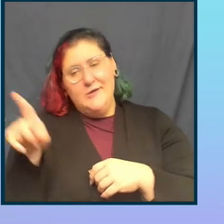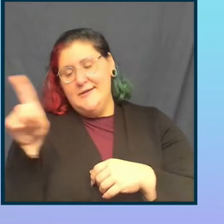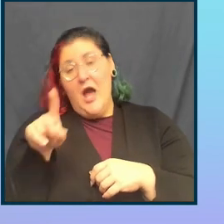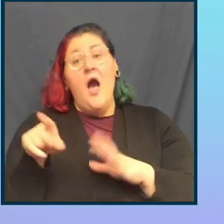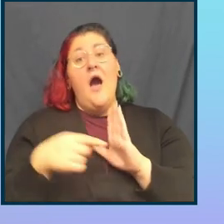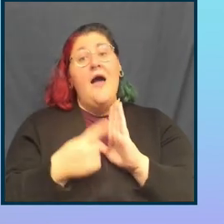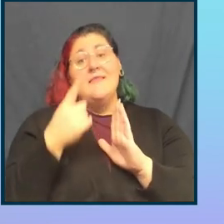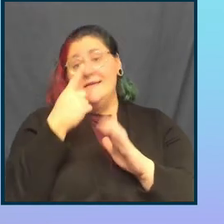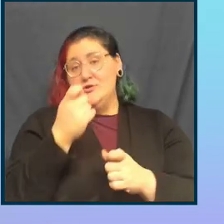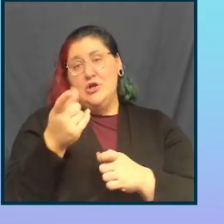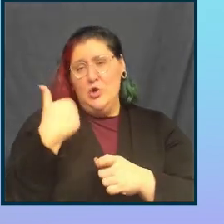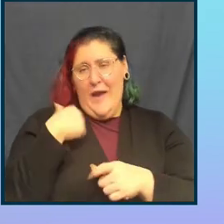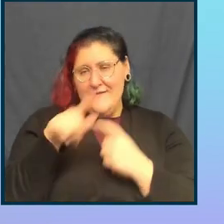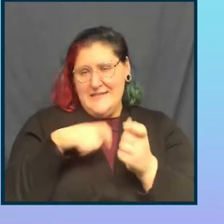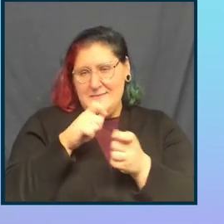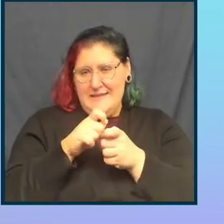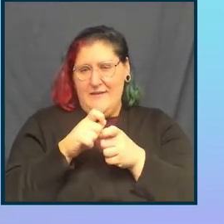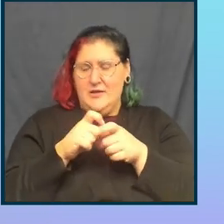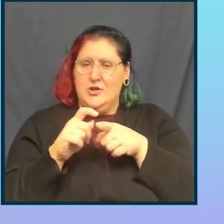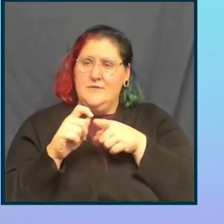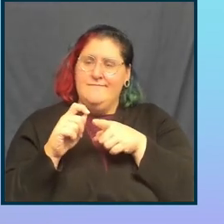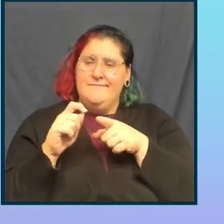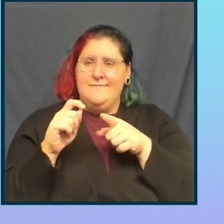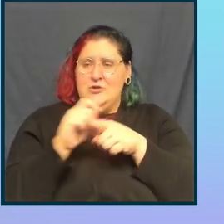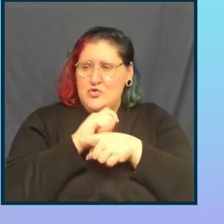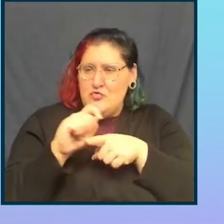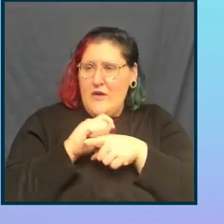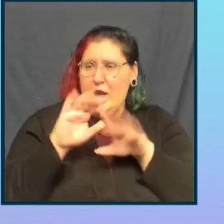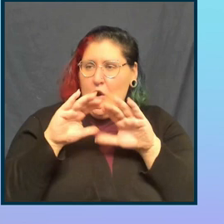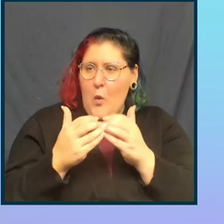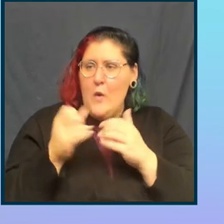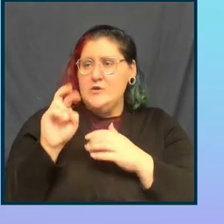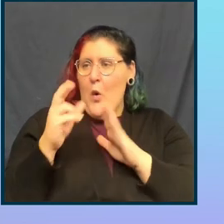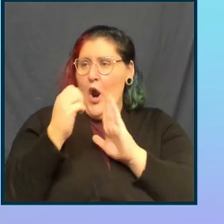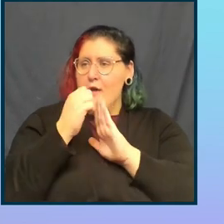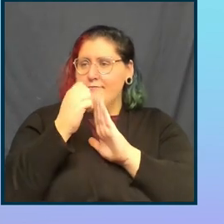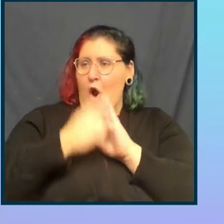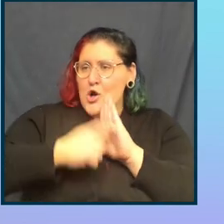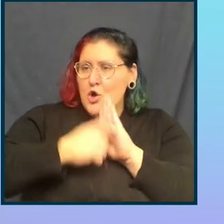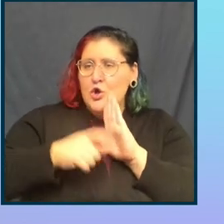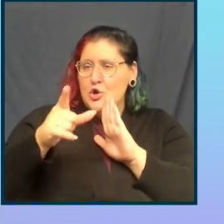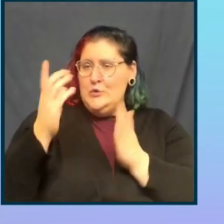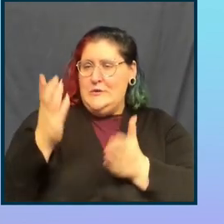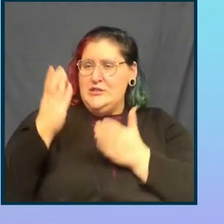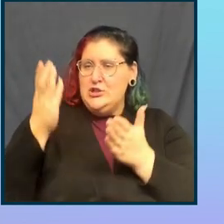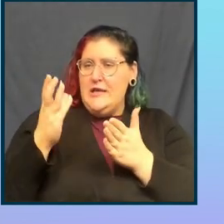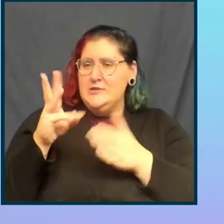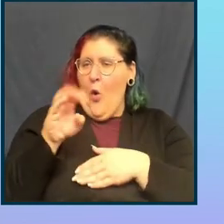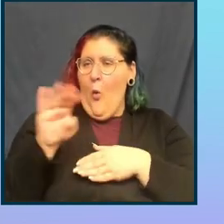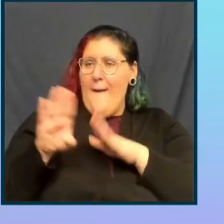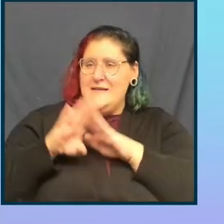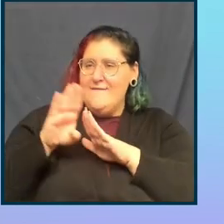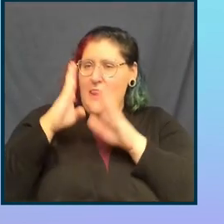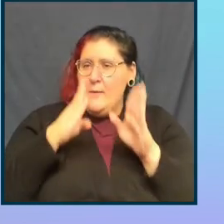training courses or articles that you would suggest for web developers to use to in order to better understand